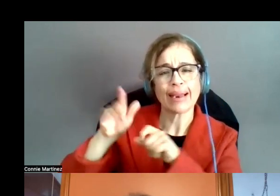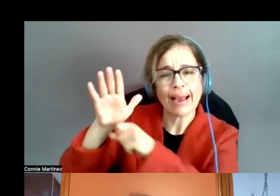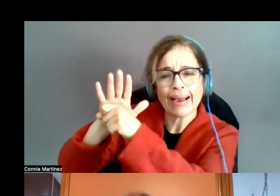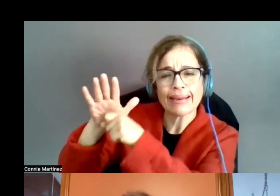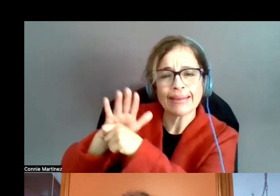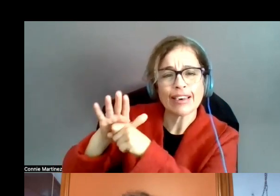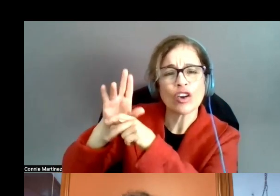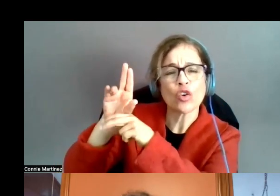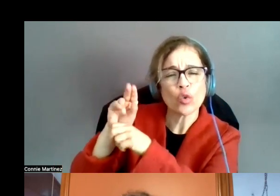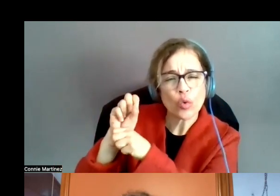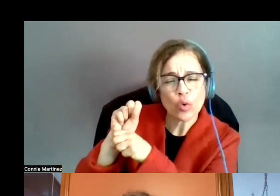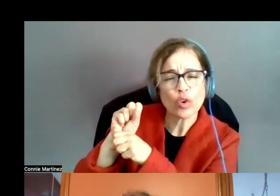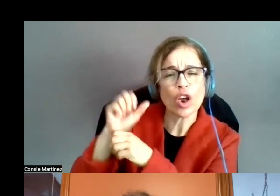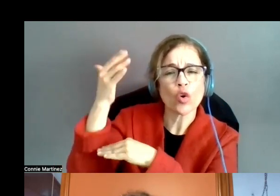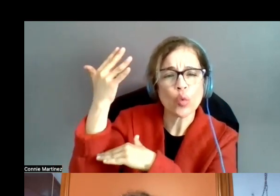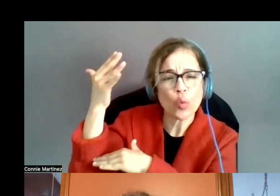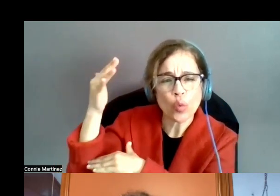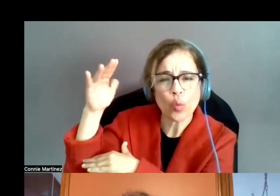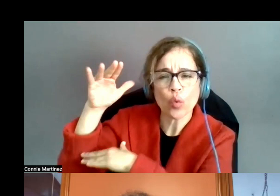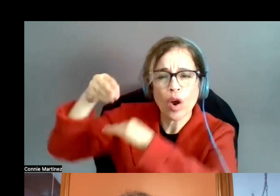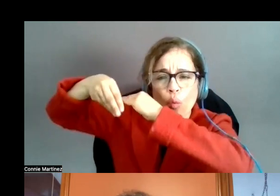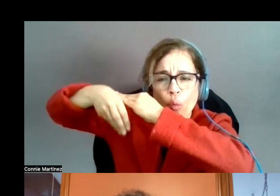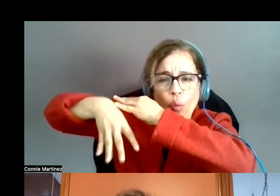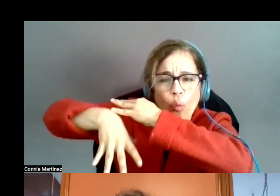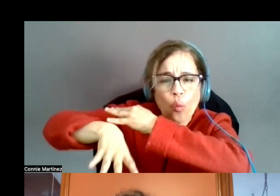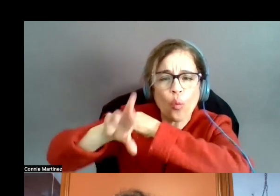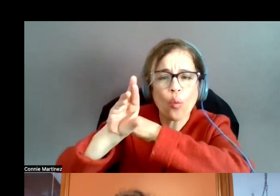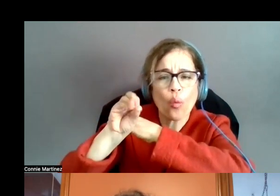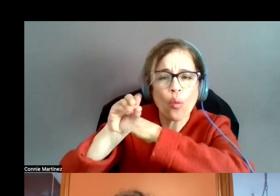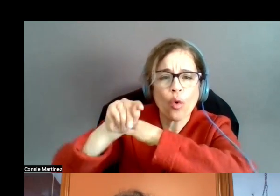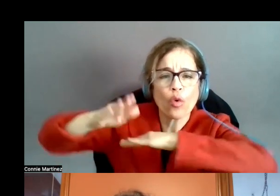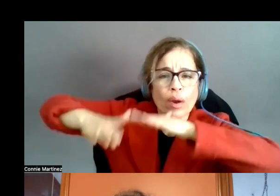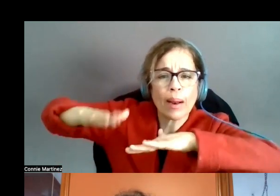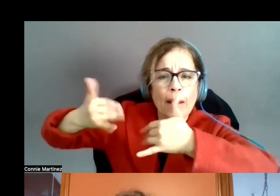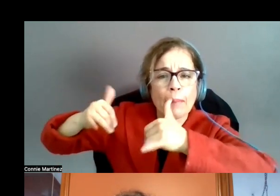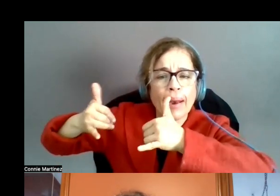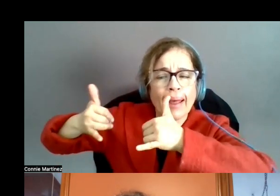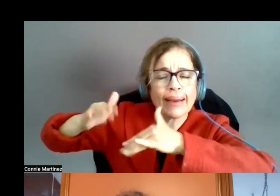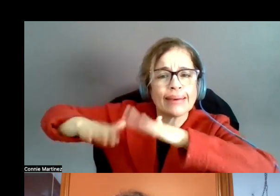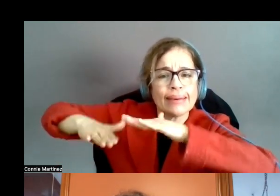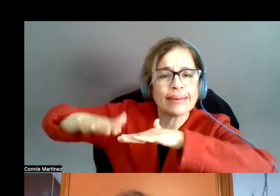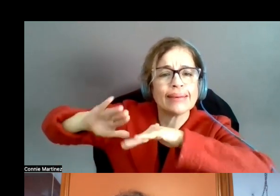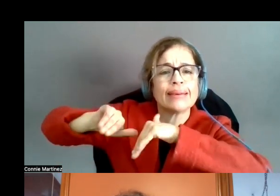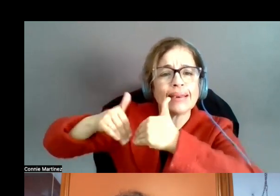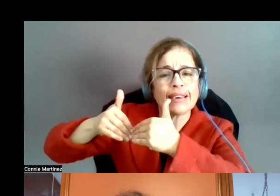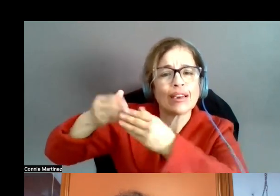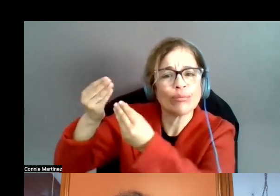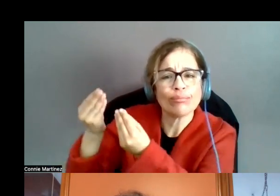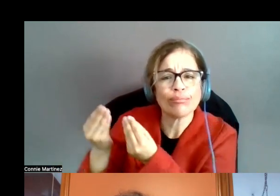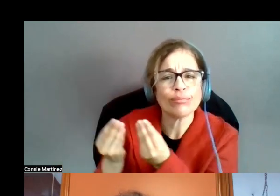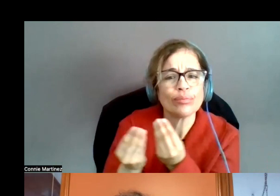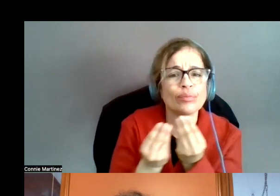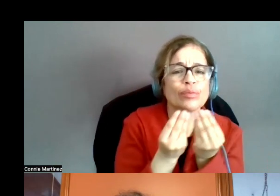areas using the tree roots and drum and playing on it. So that's how they would pass, because if